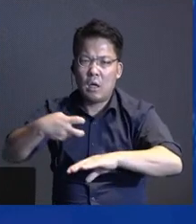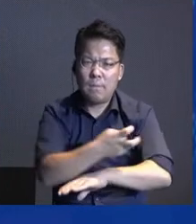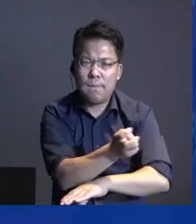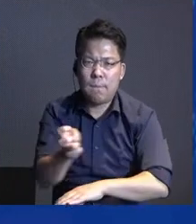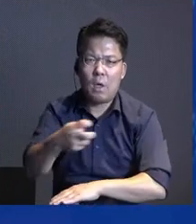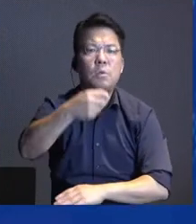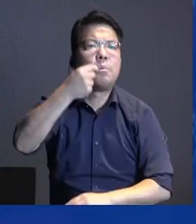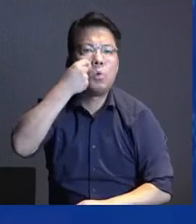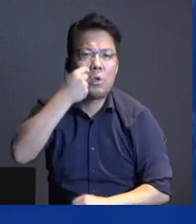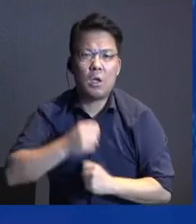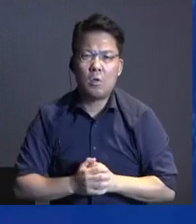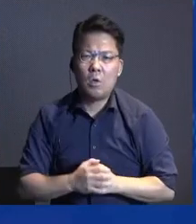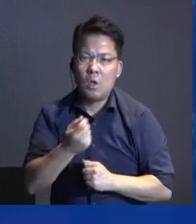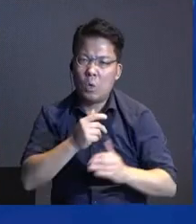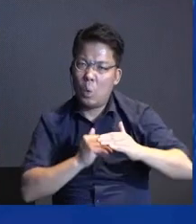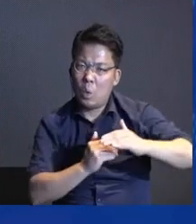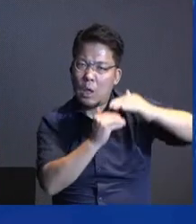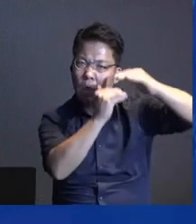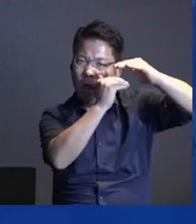walking around.